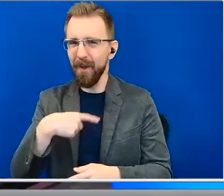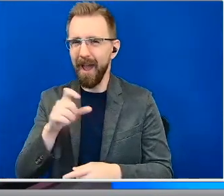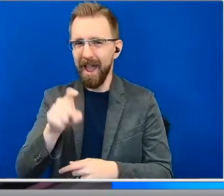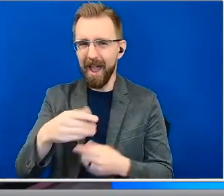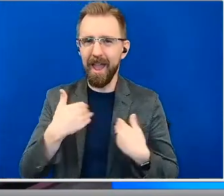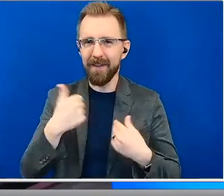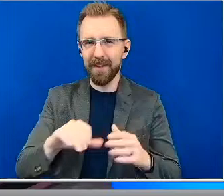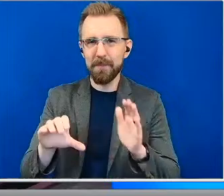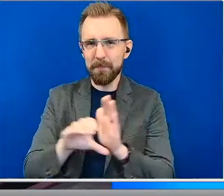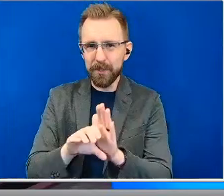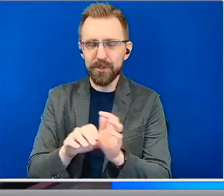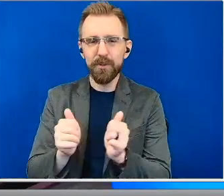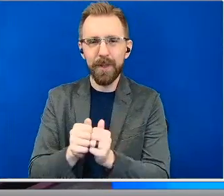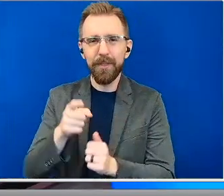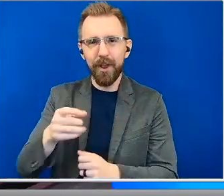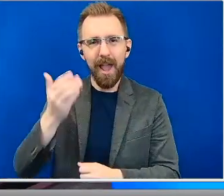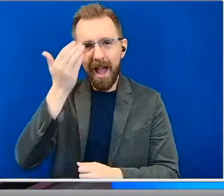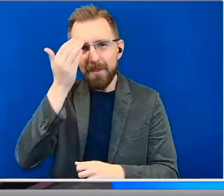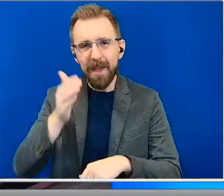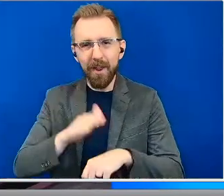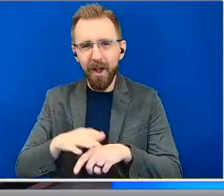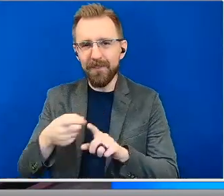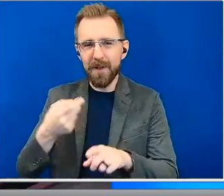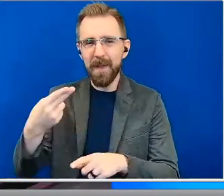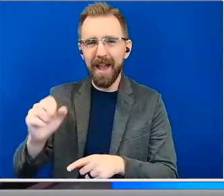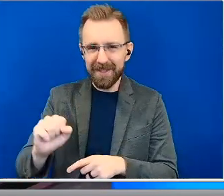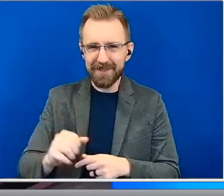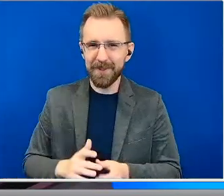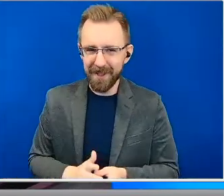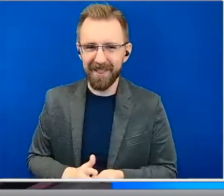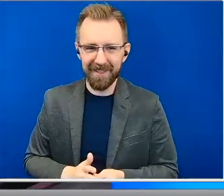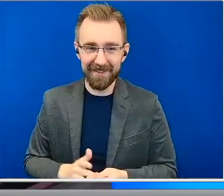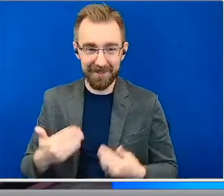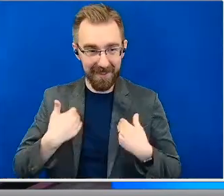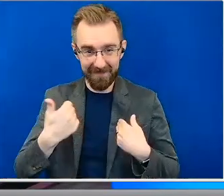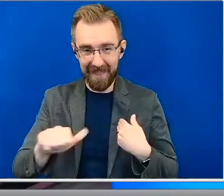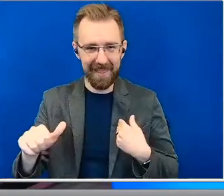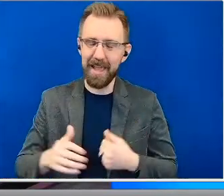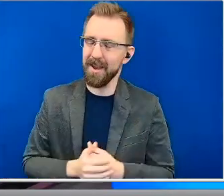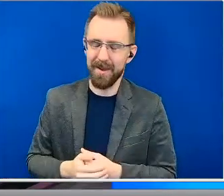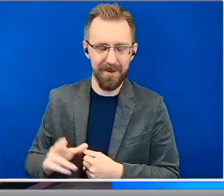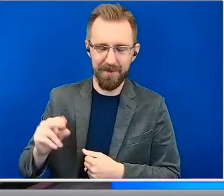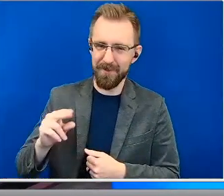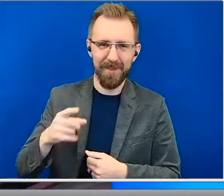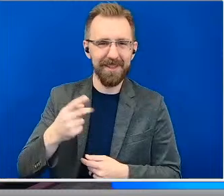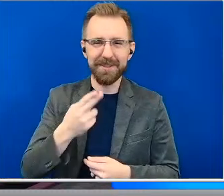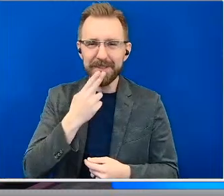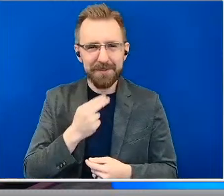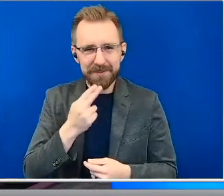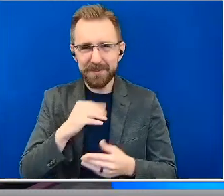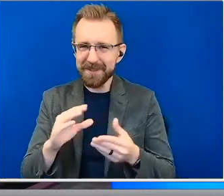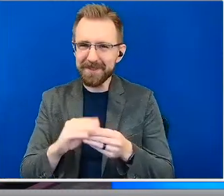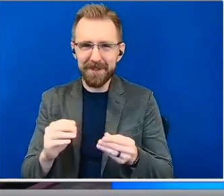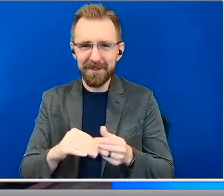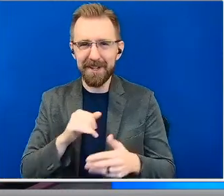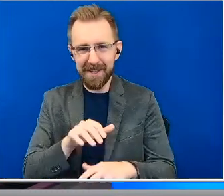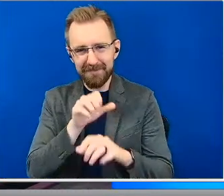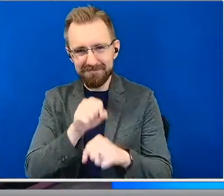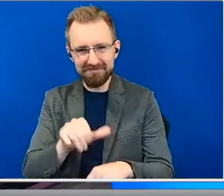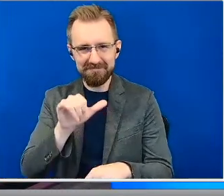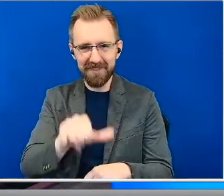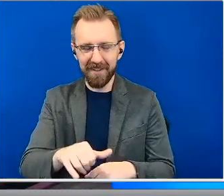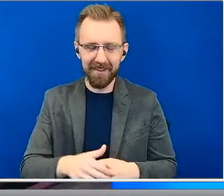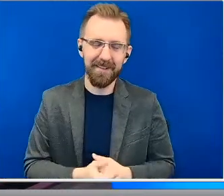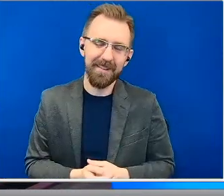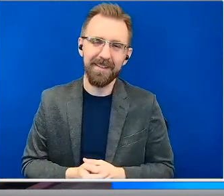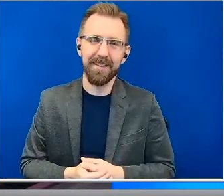Susan's eye patch on from high school. Do you have any? That's just the cutest story. I just love the story of how you